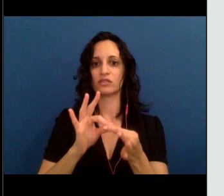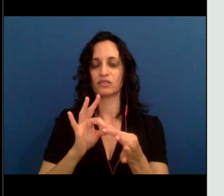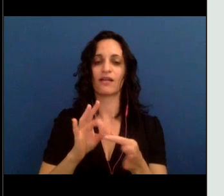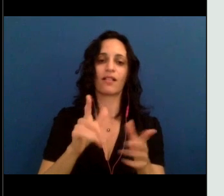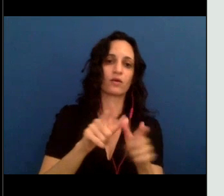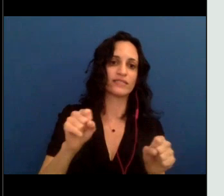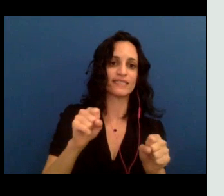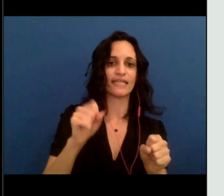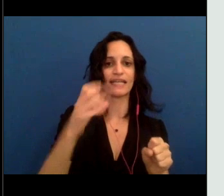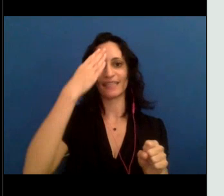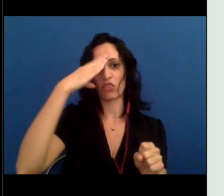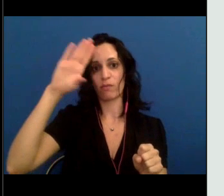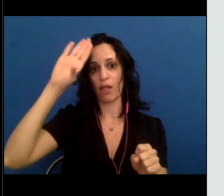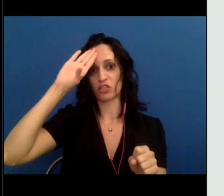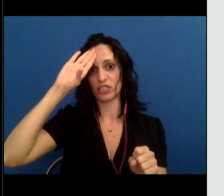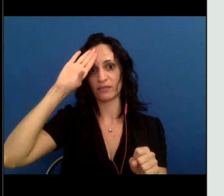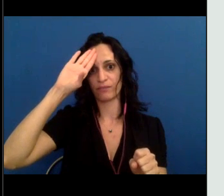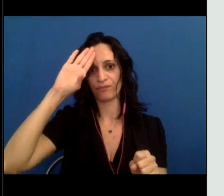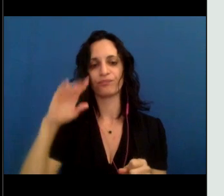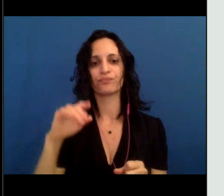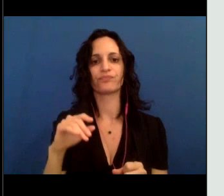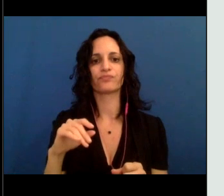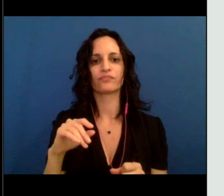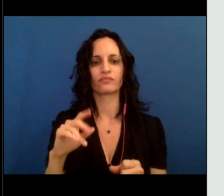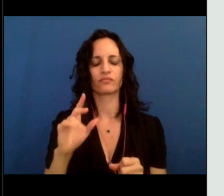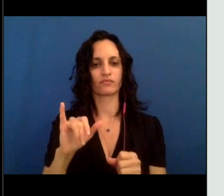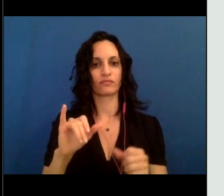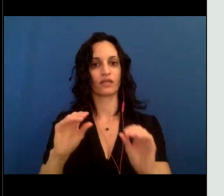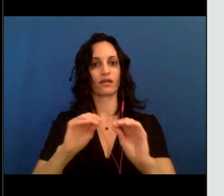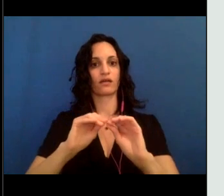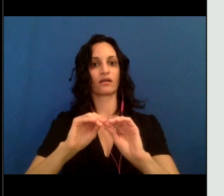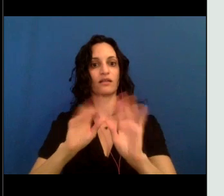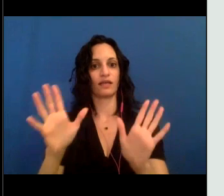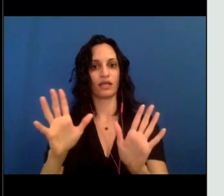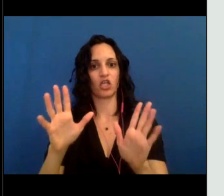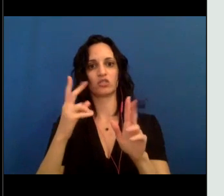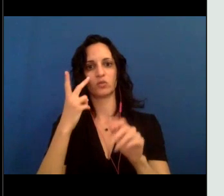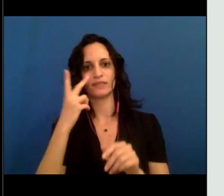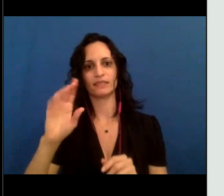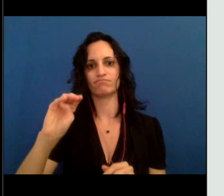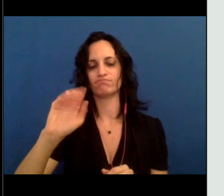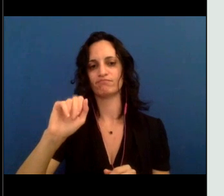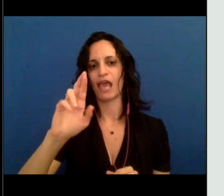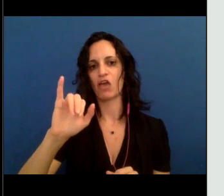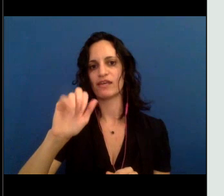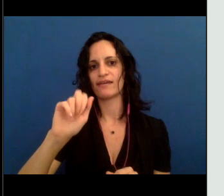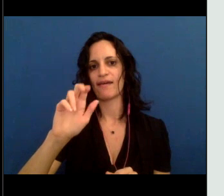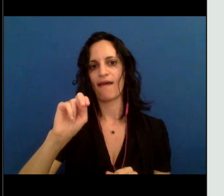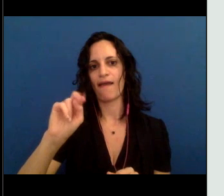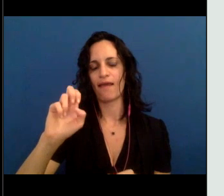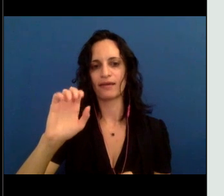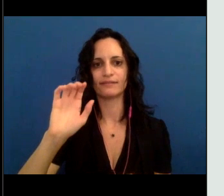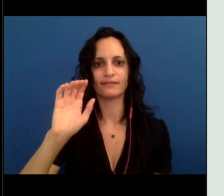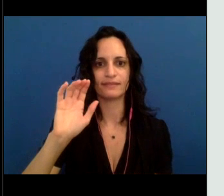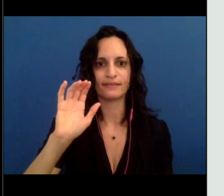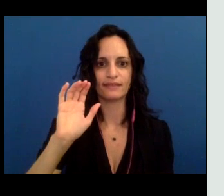anthropology. And I think this is no more clear than looking at Professor Marion Mithun, who is the